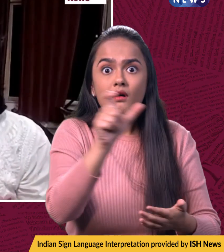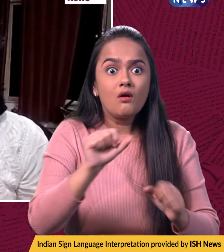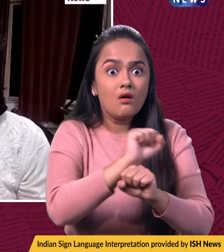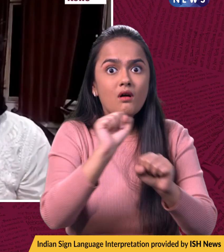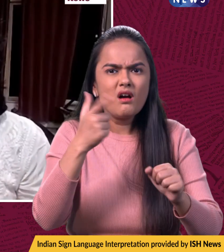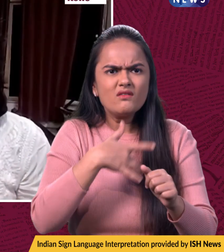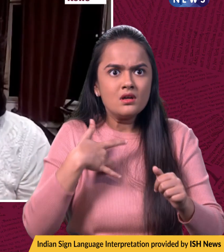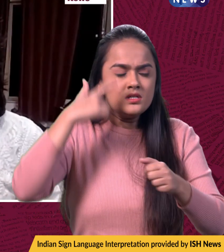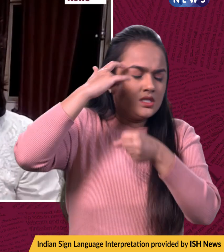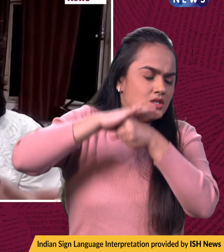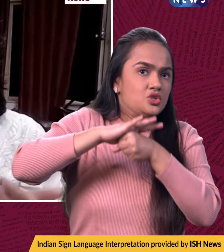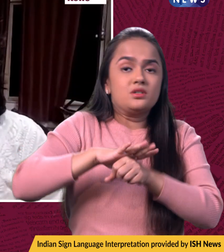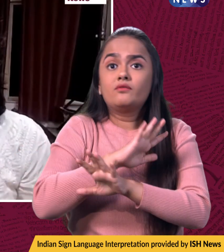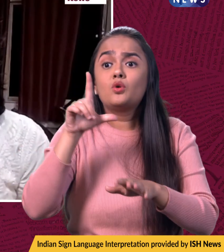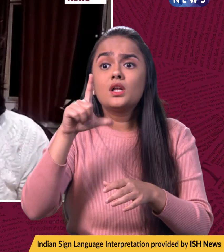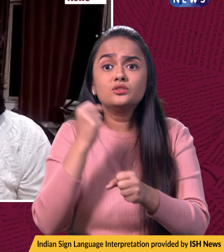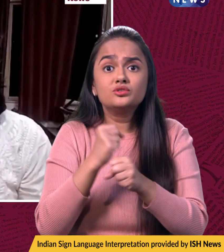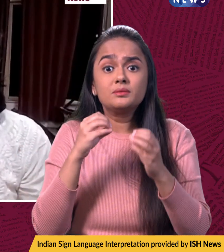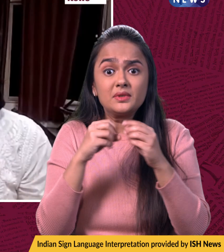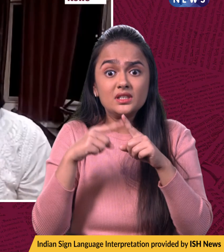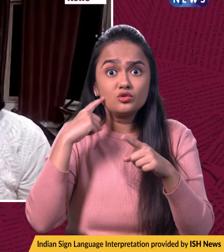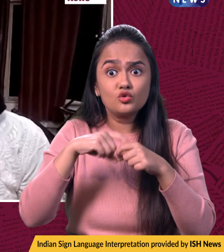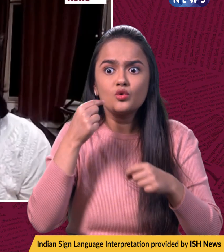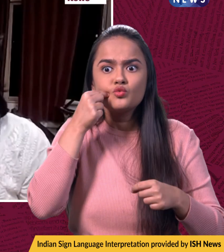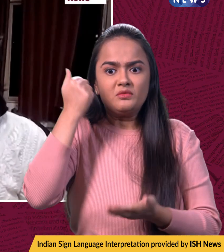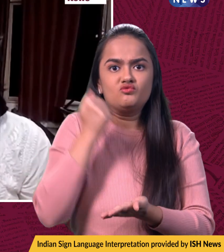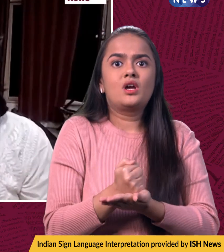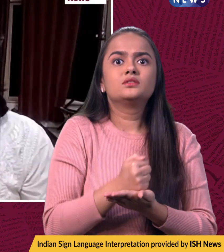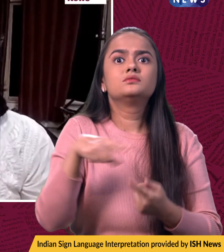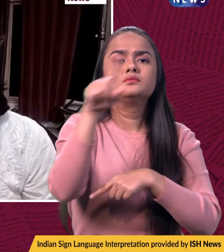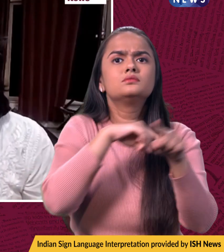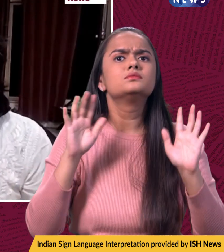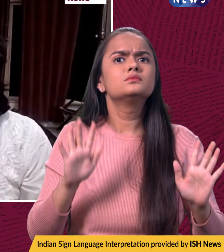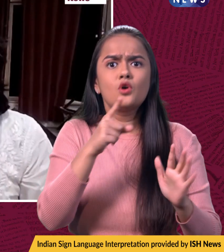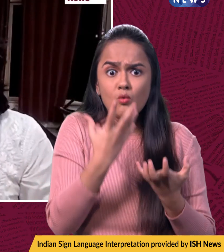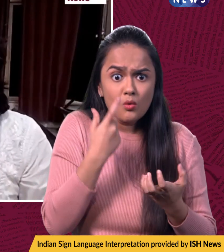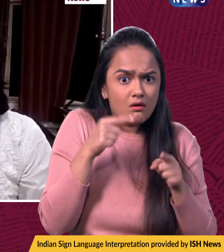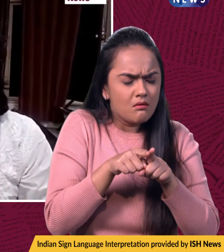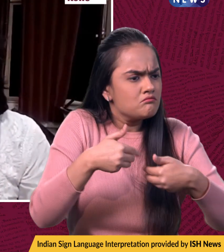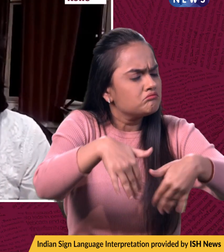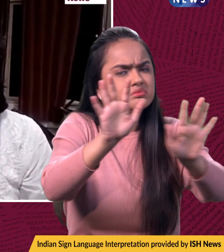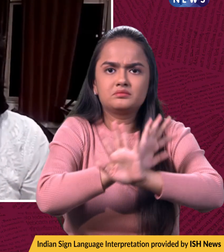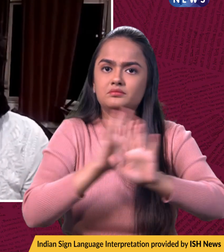hateful and harmful practice. LGBTQI+ rights are human rights," end